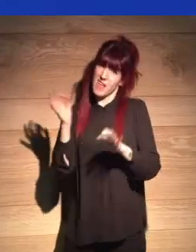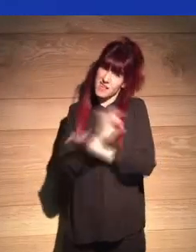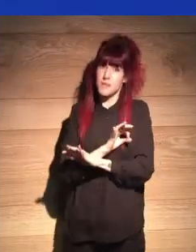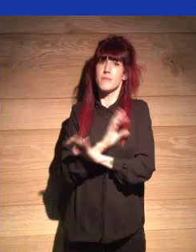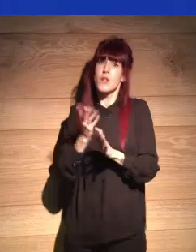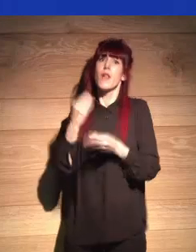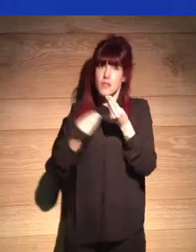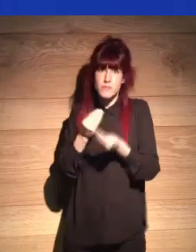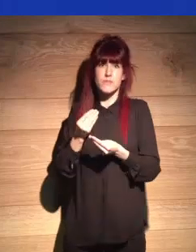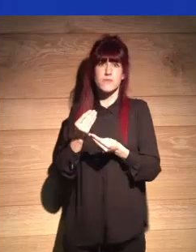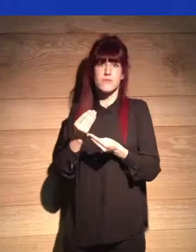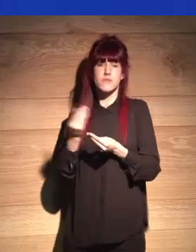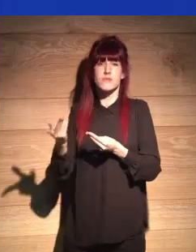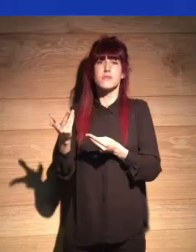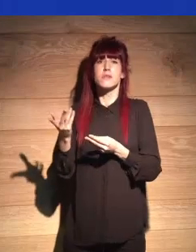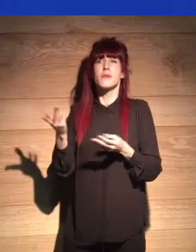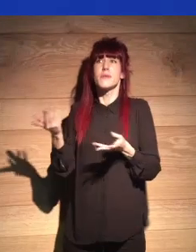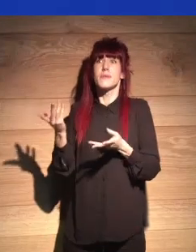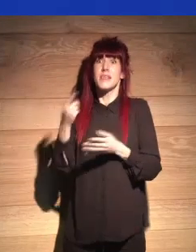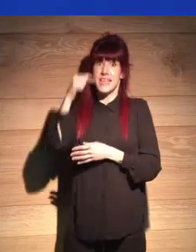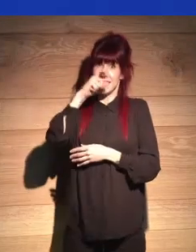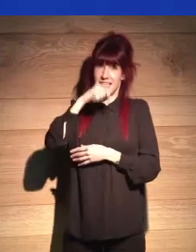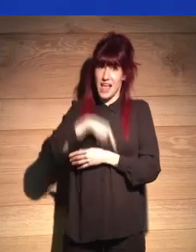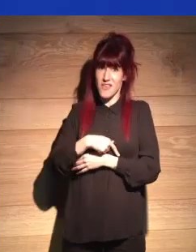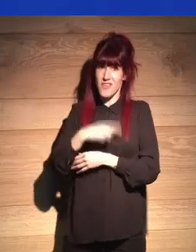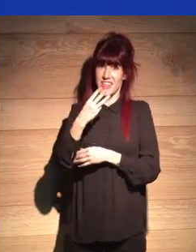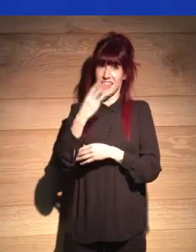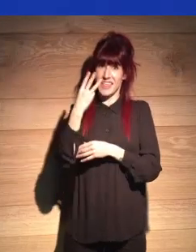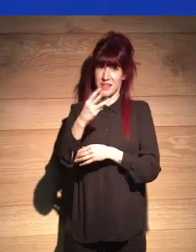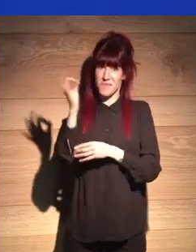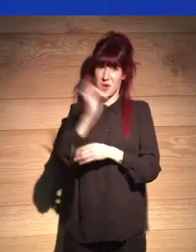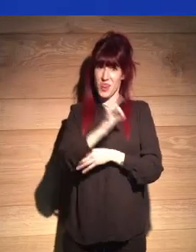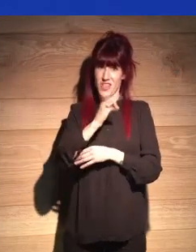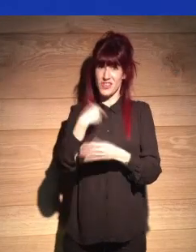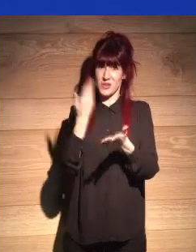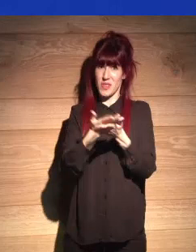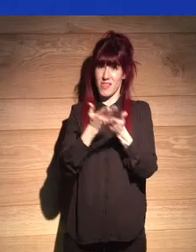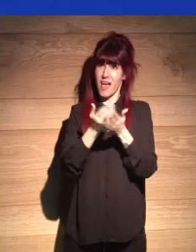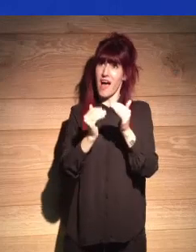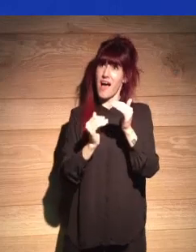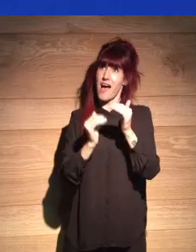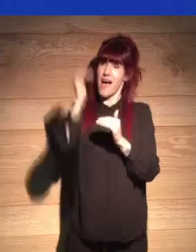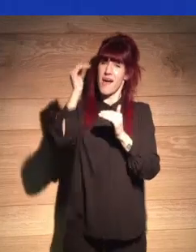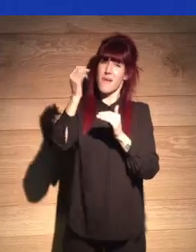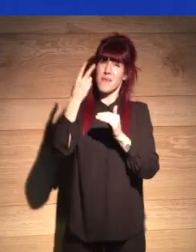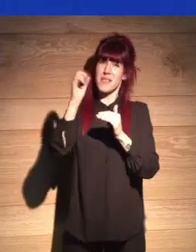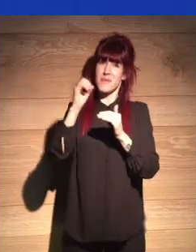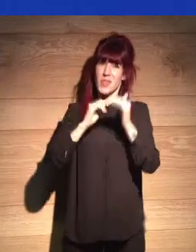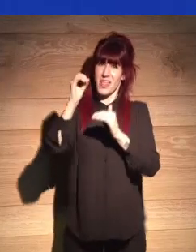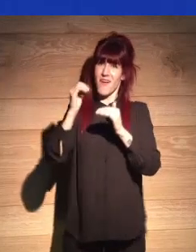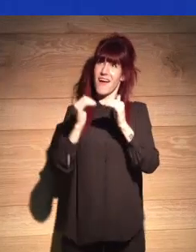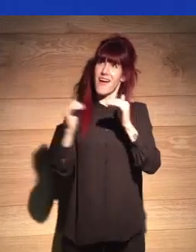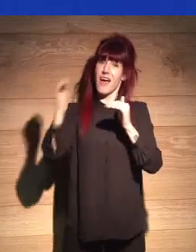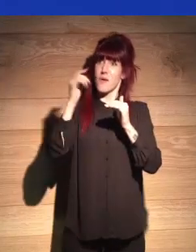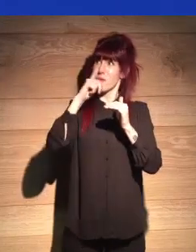back. The result was this year we've had 33% of requests from women. We have increased